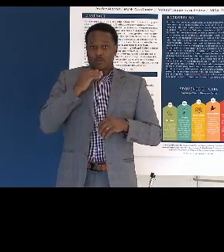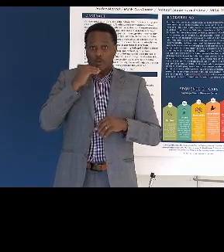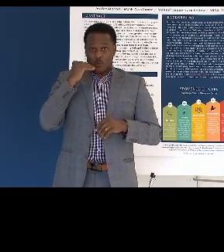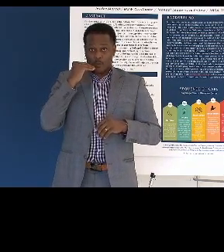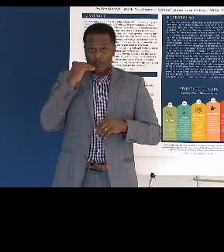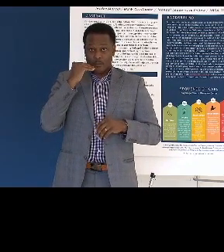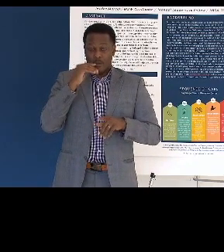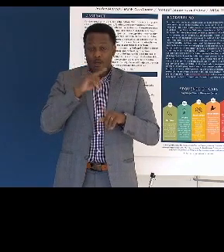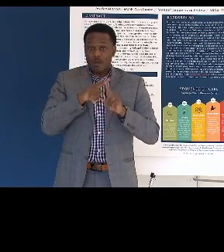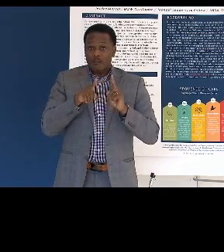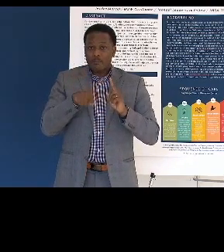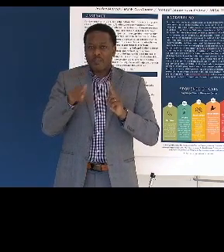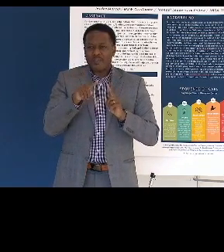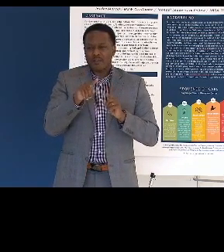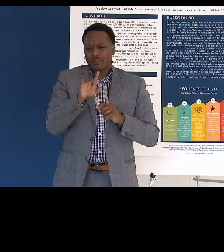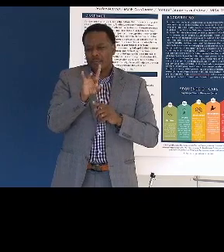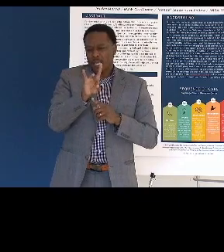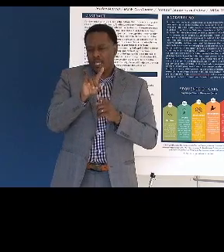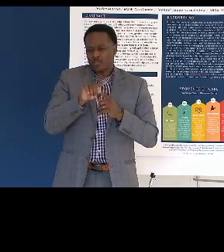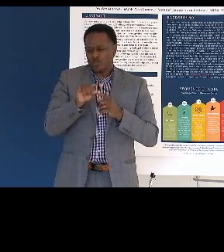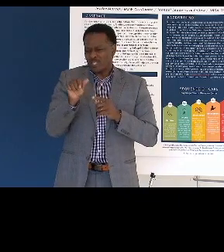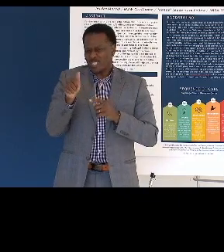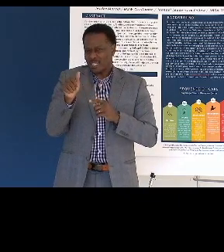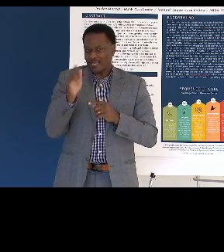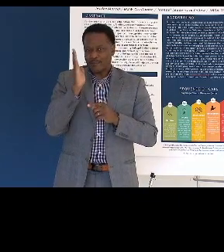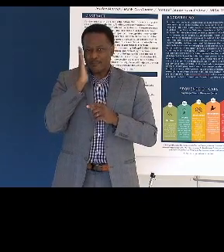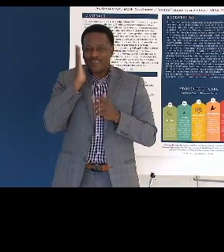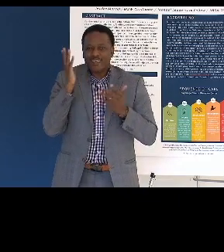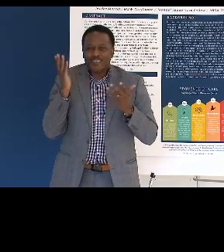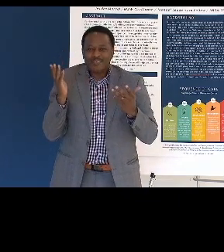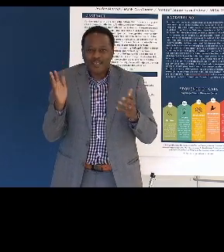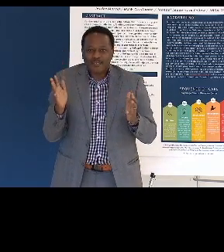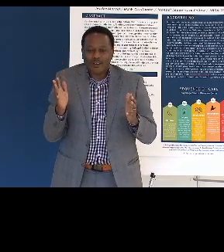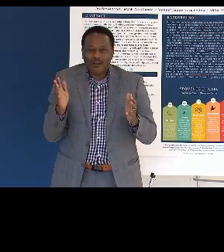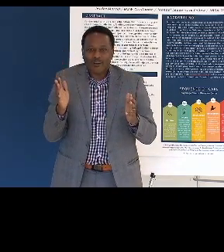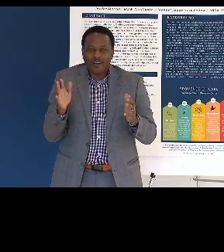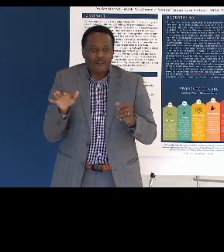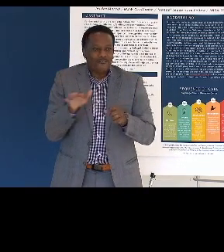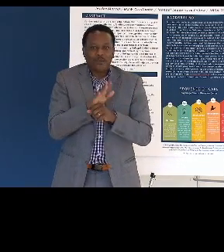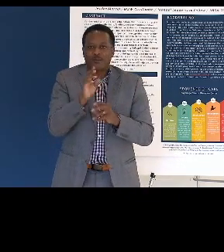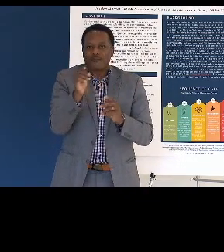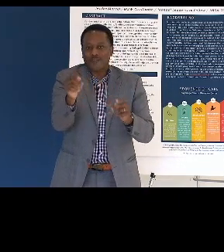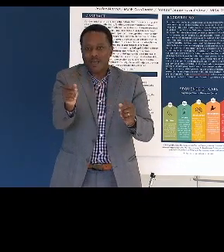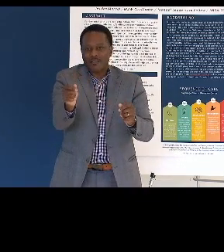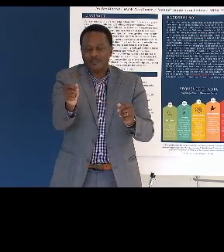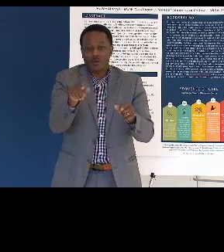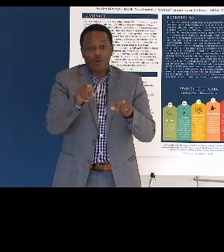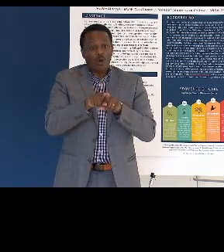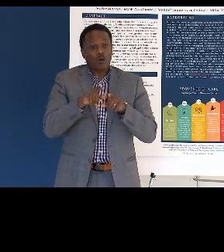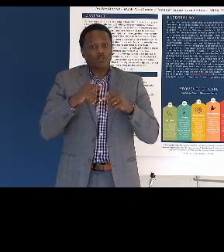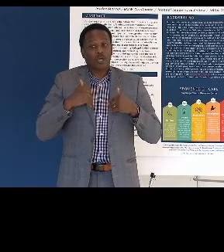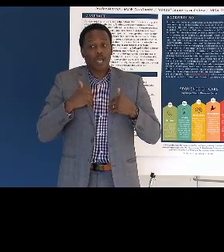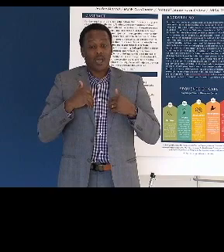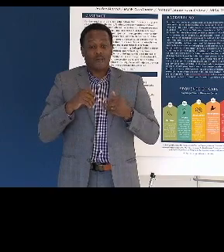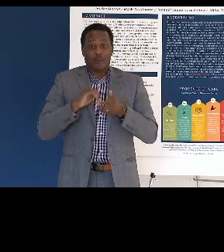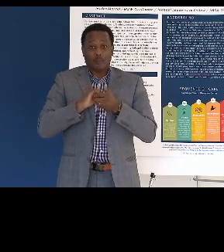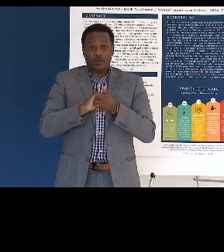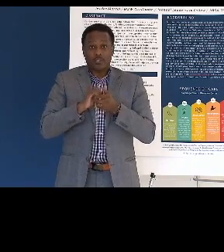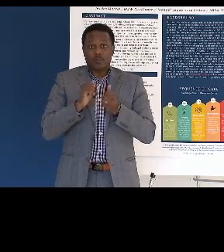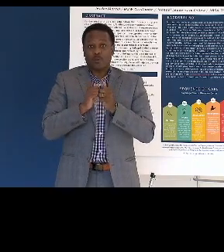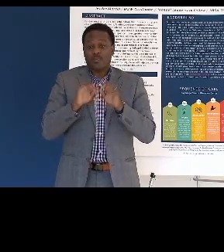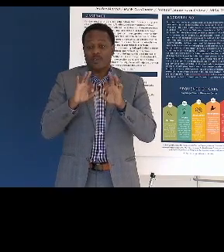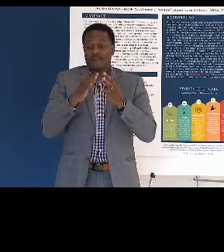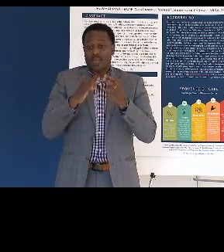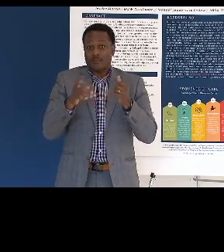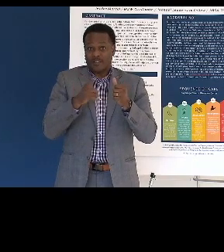are roughly 8 to 10 and they maxed out relatively quickly. They also have a partnership with Family First Center, which comes